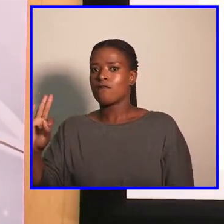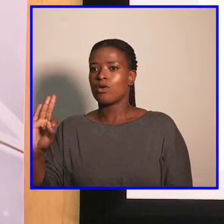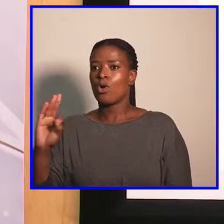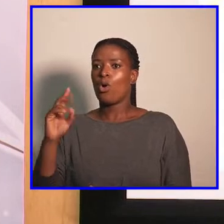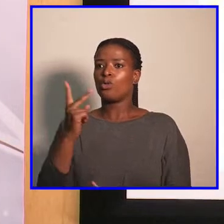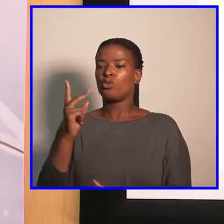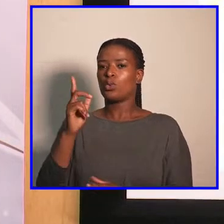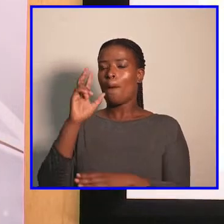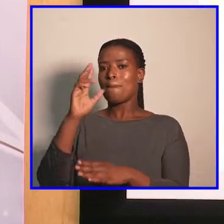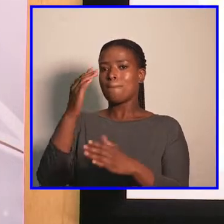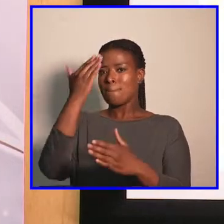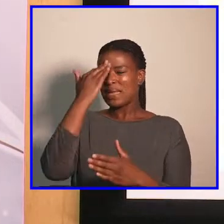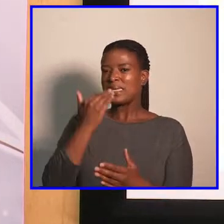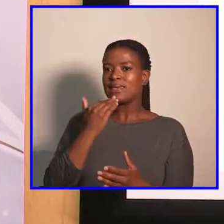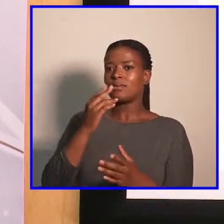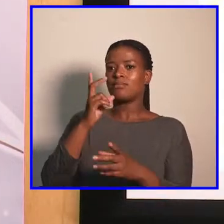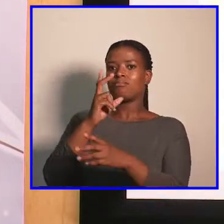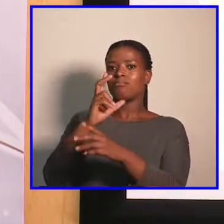take pictures.